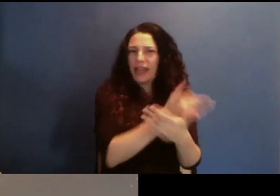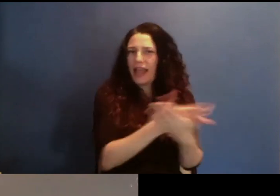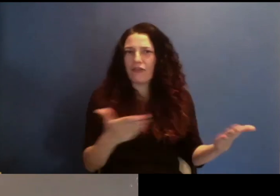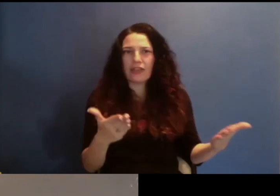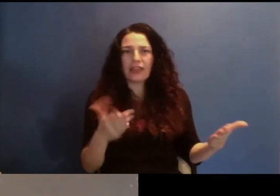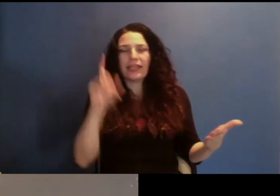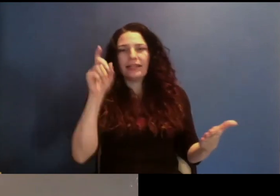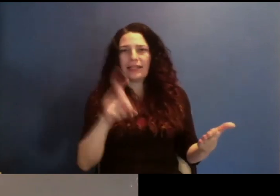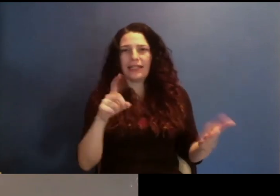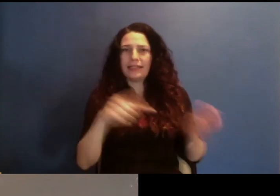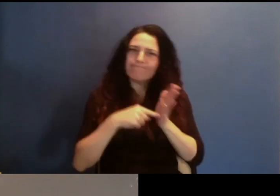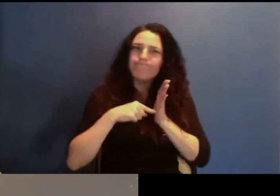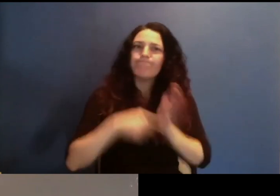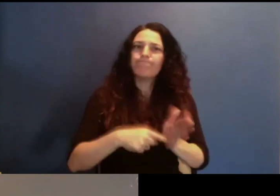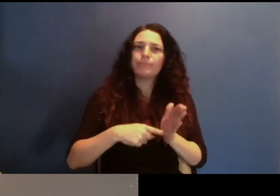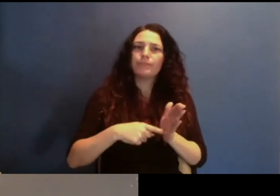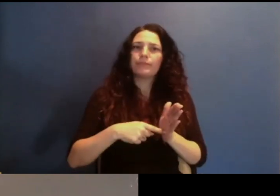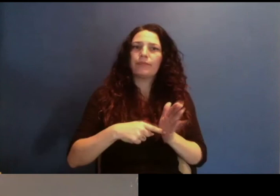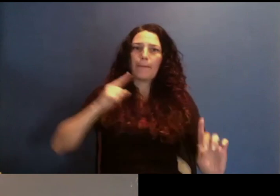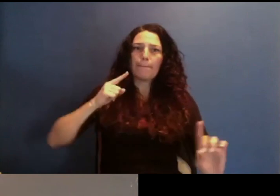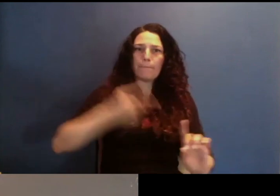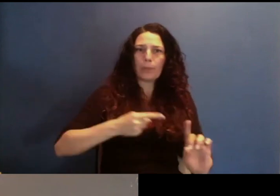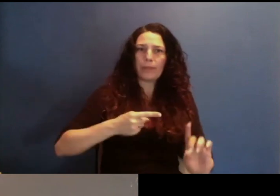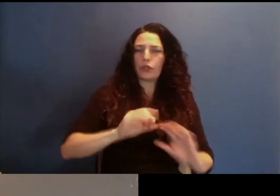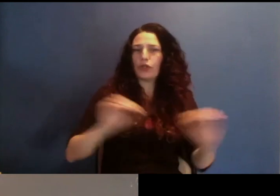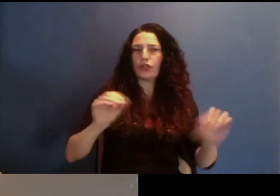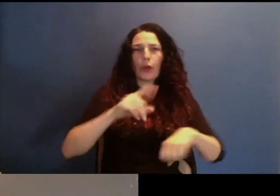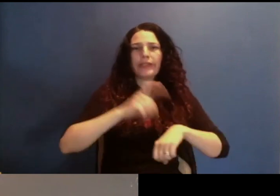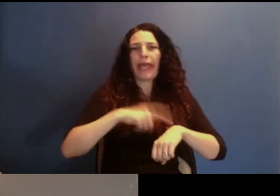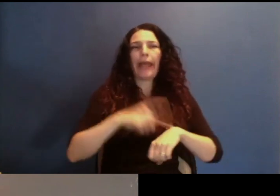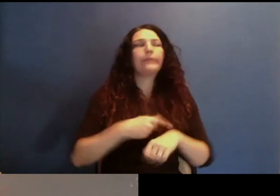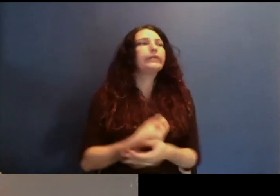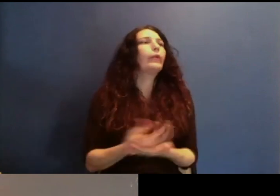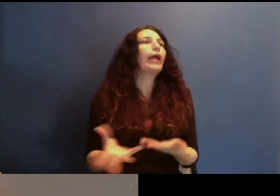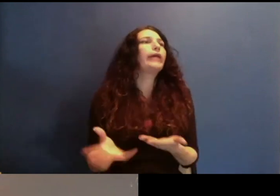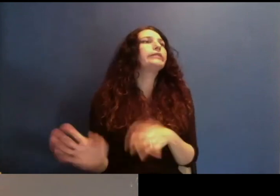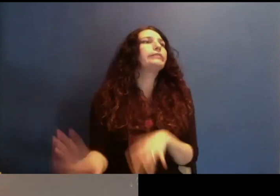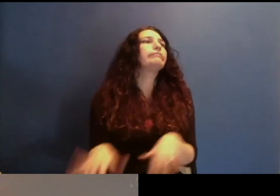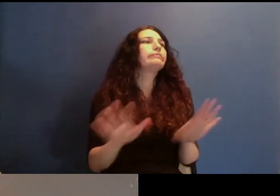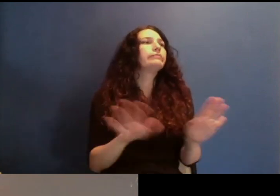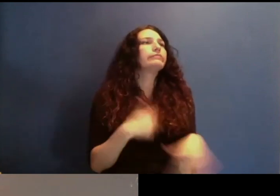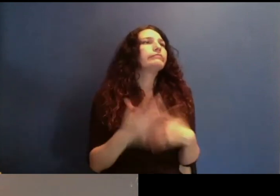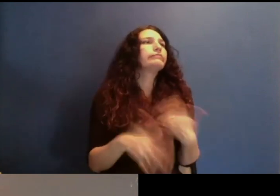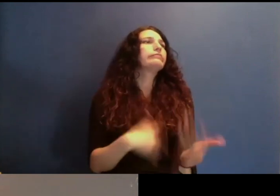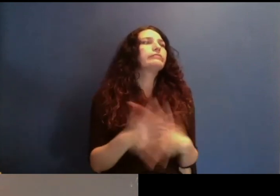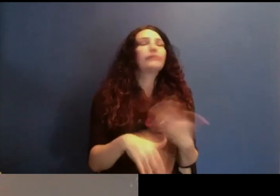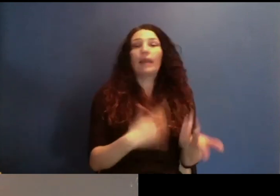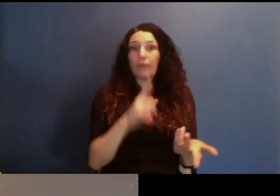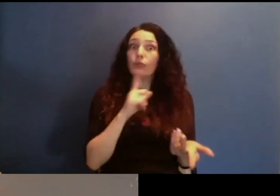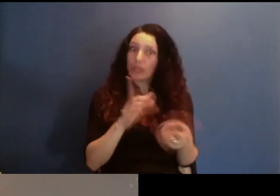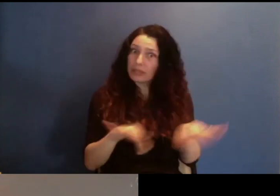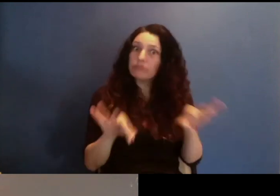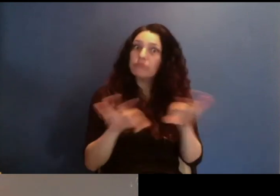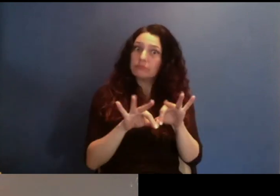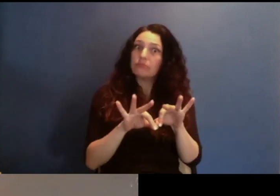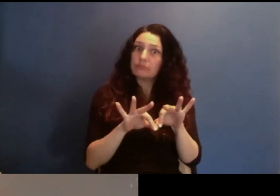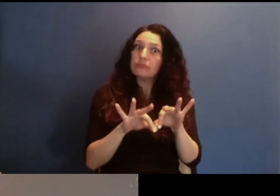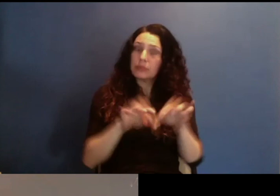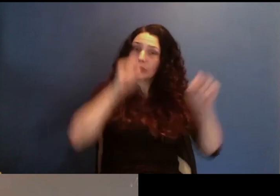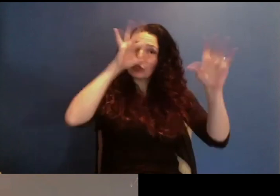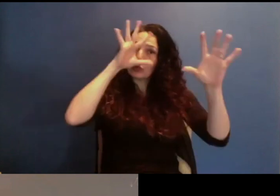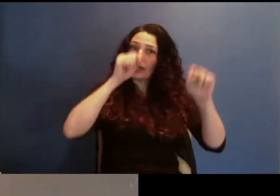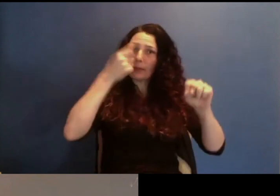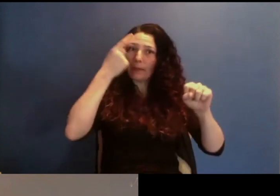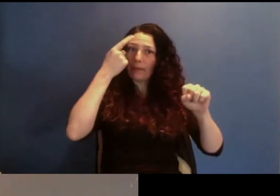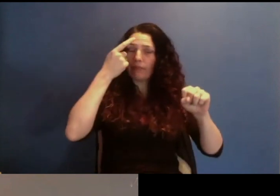its purpose. It can't, you know what I mean? You don't have time to just like dilly-dally. So I think it was really incredible from like a storytelling